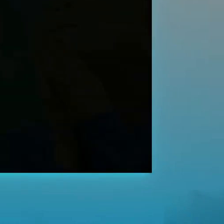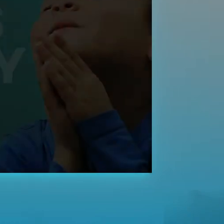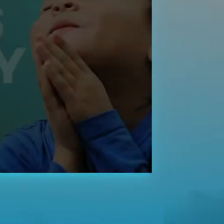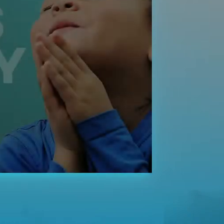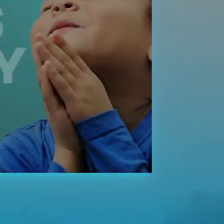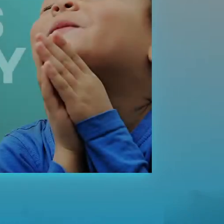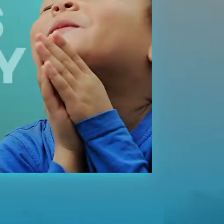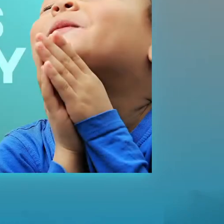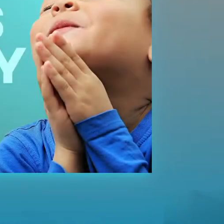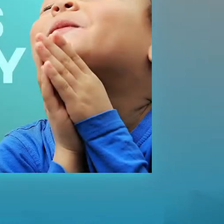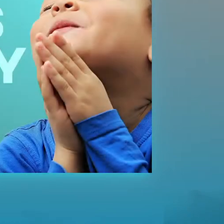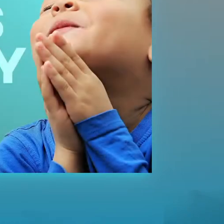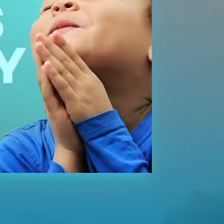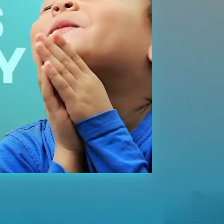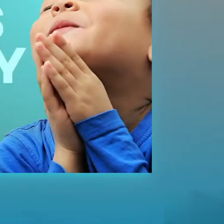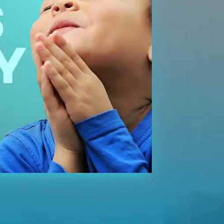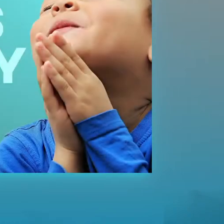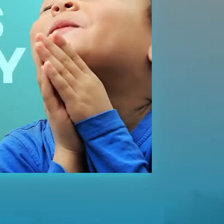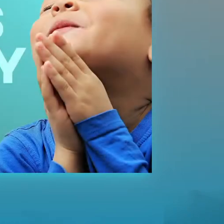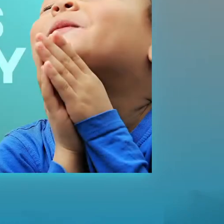And the lover of my